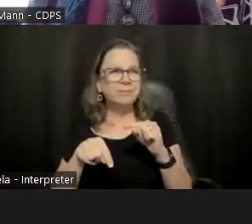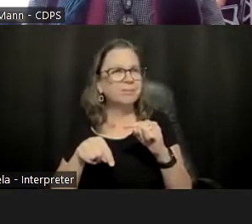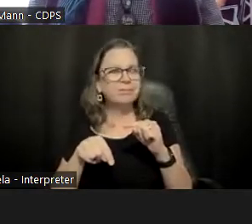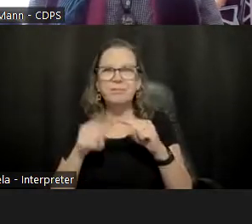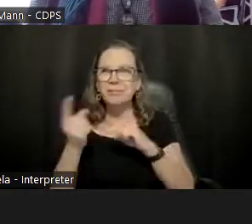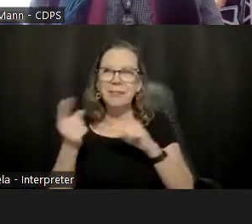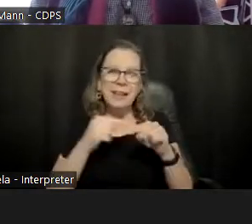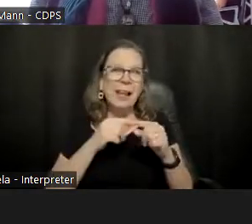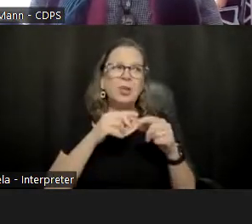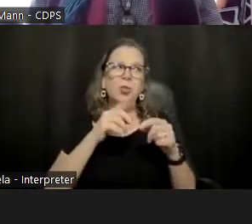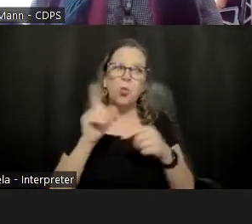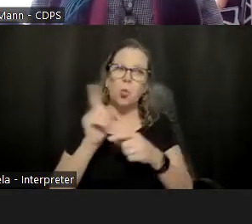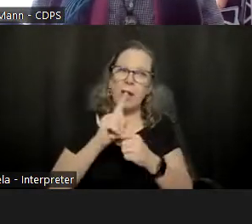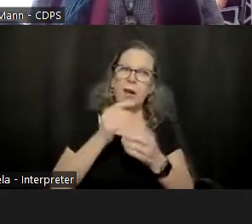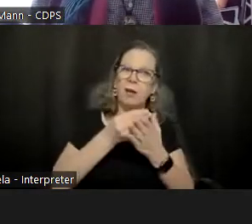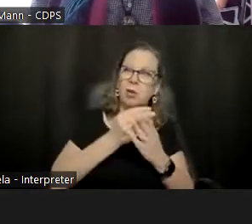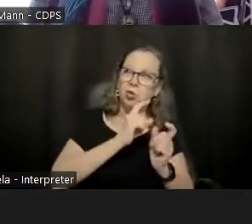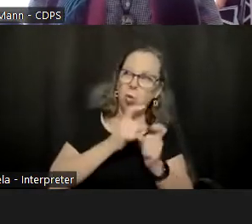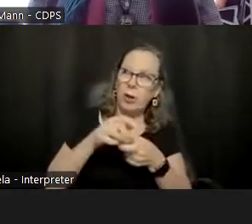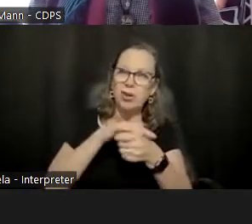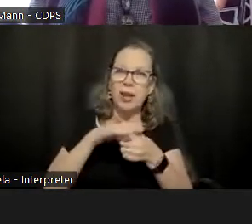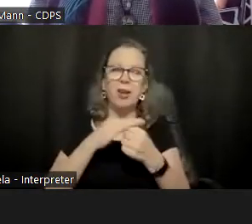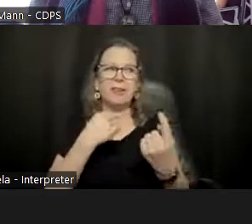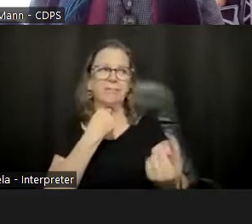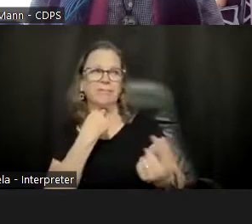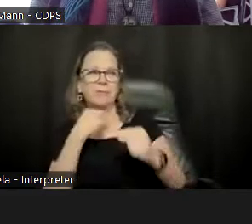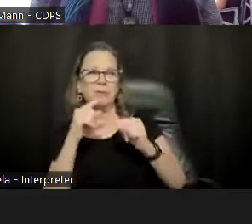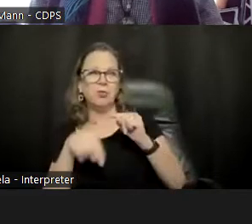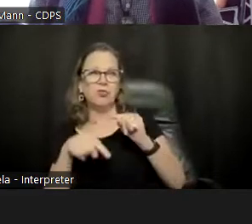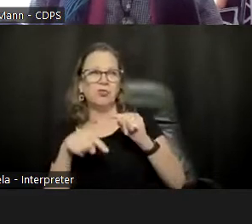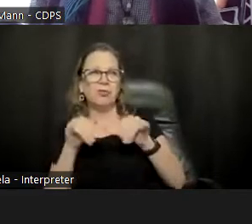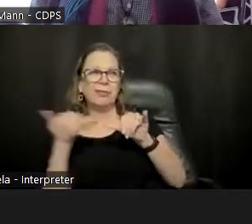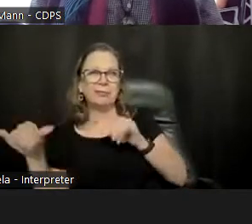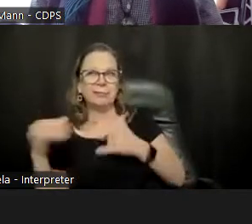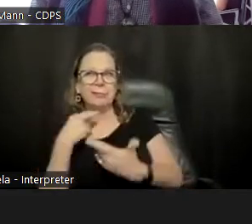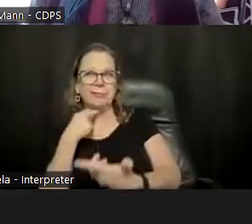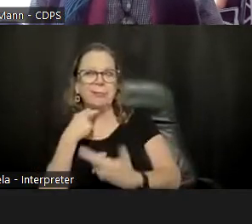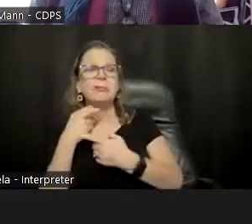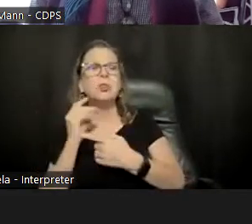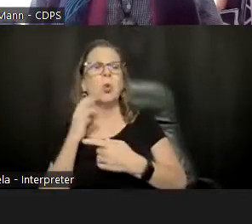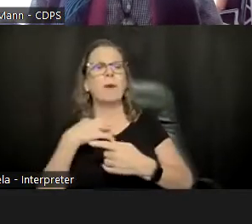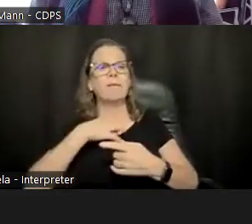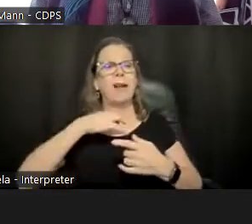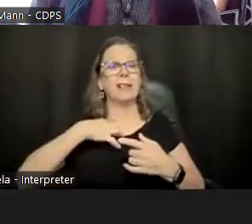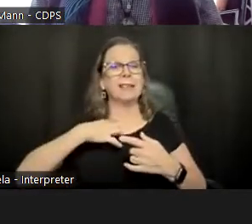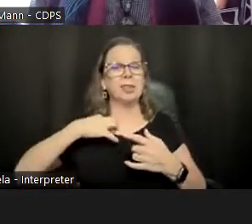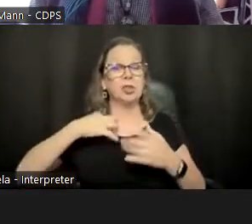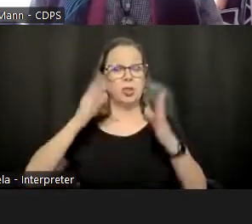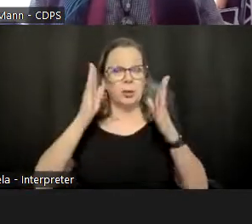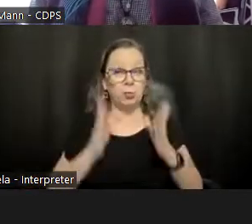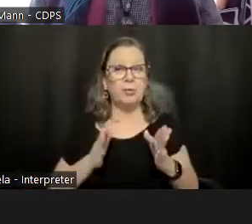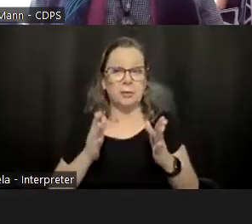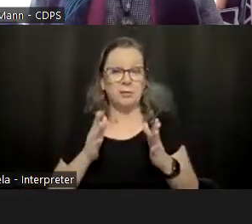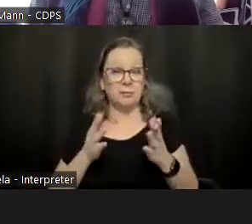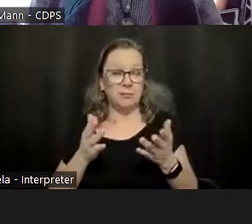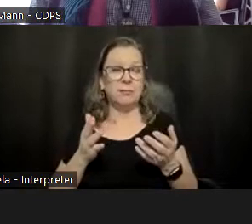the donations area. So our volunteer agency liaison here at where